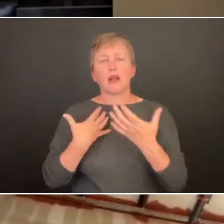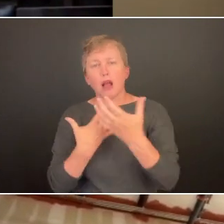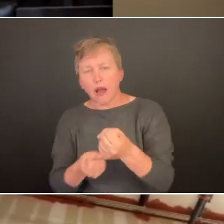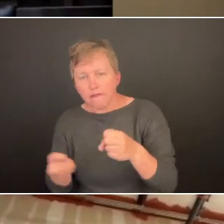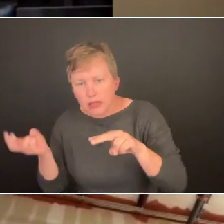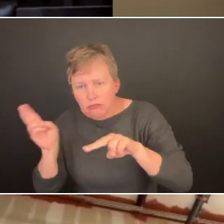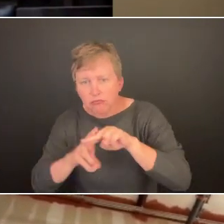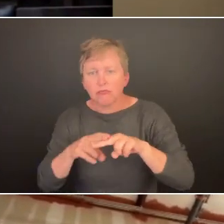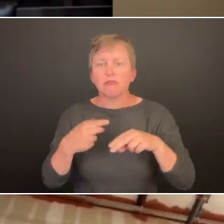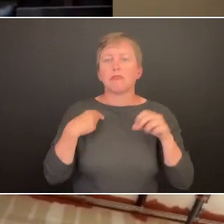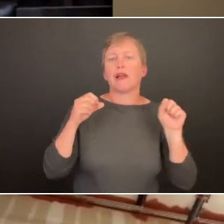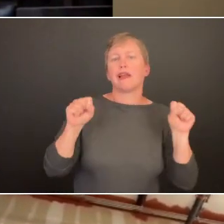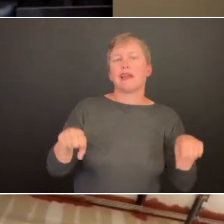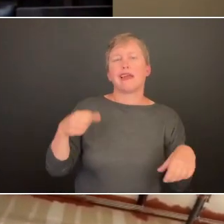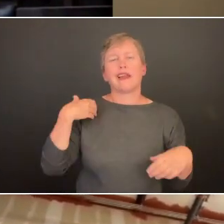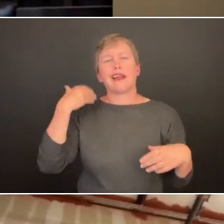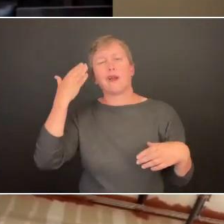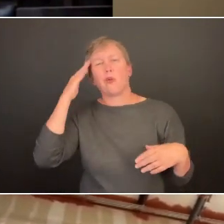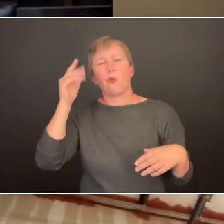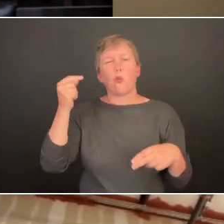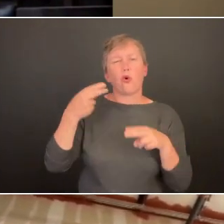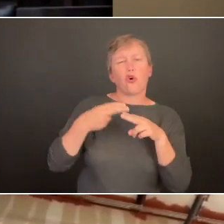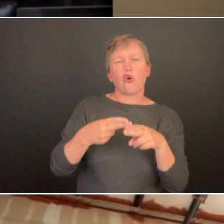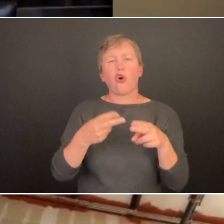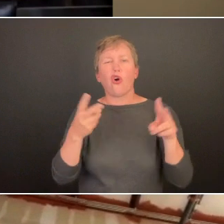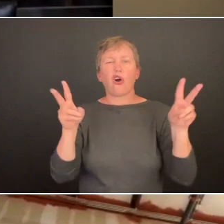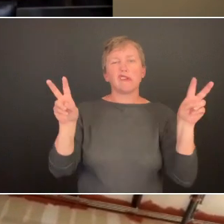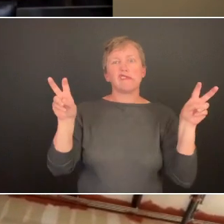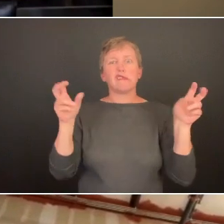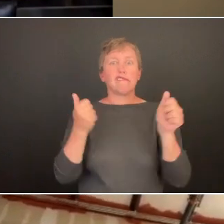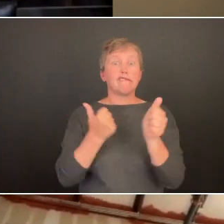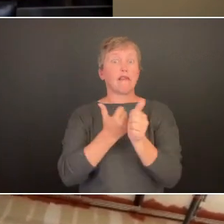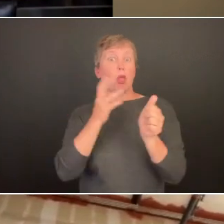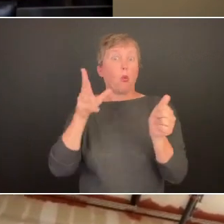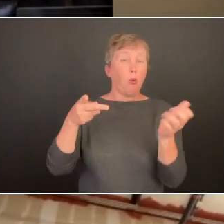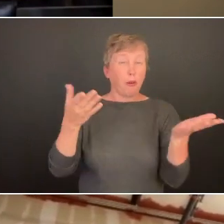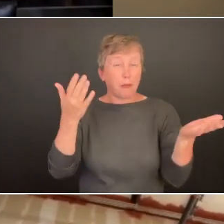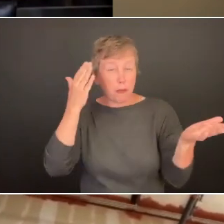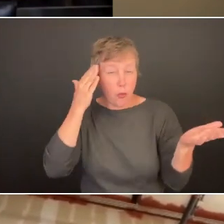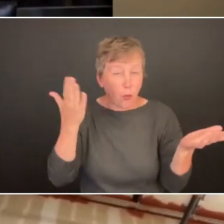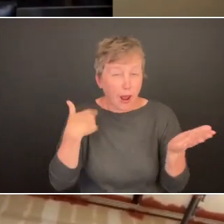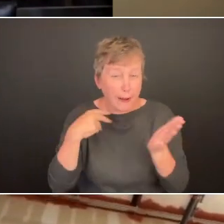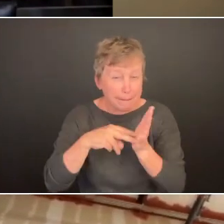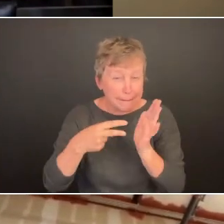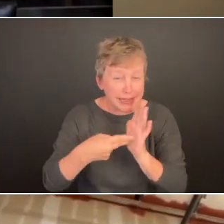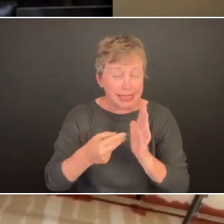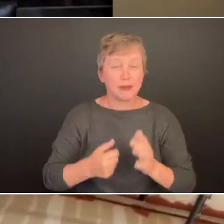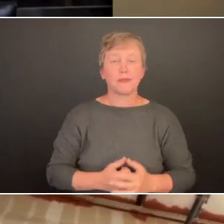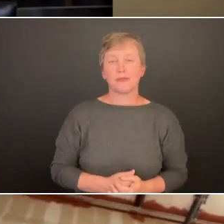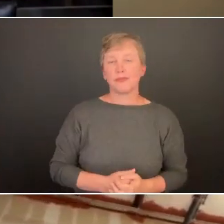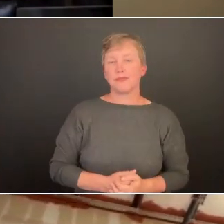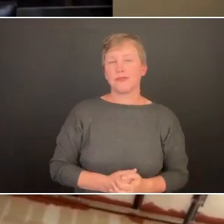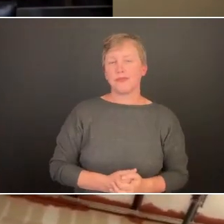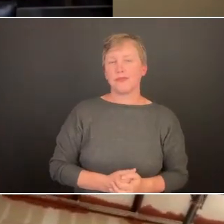injectable, it was a game changer. Yeah, I had the confidence at the time, and then the ability to, lack of better terms, to be able to follow